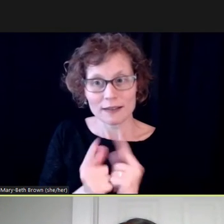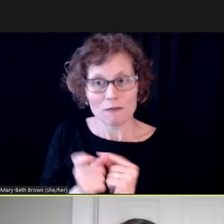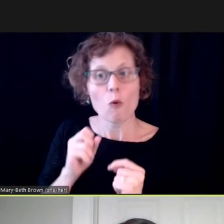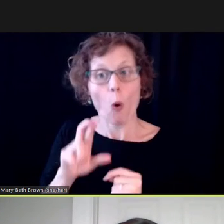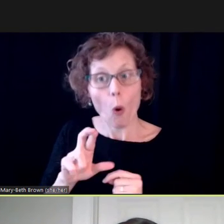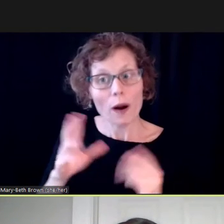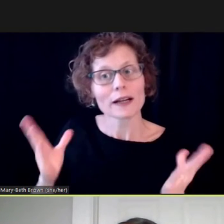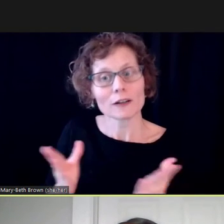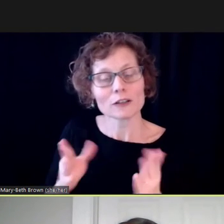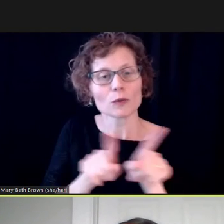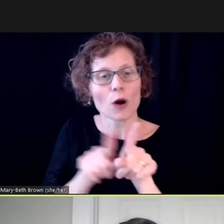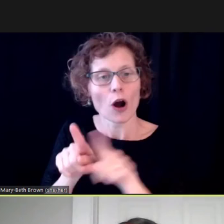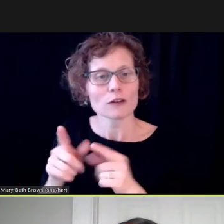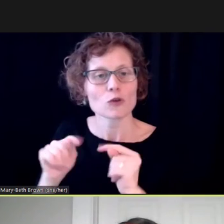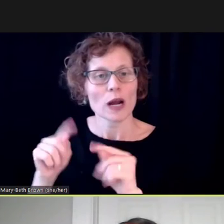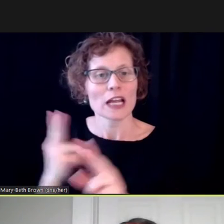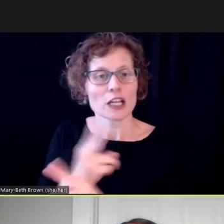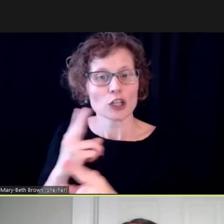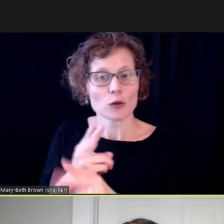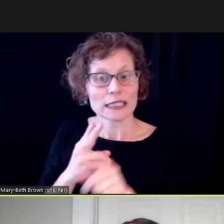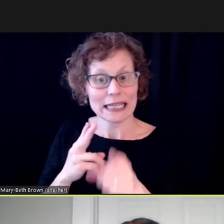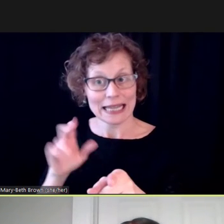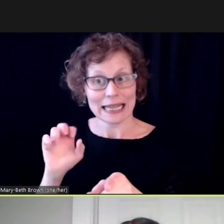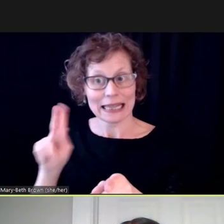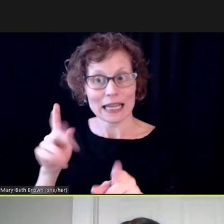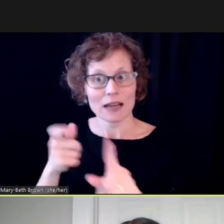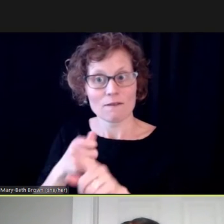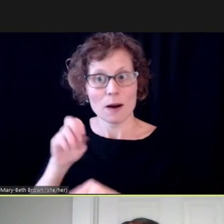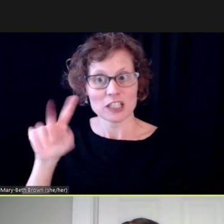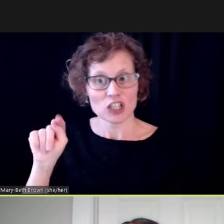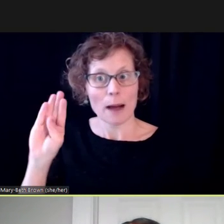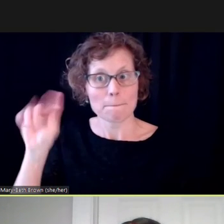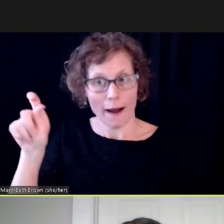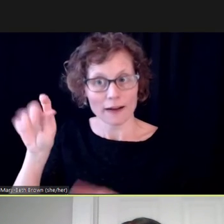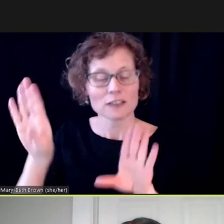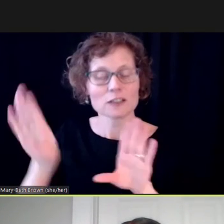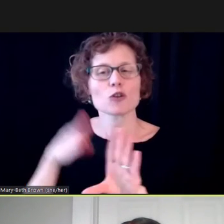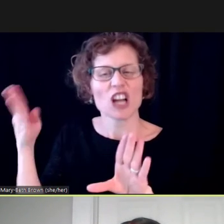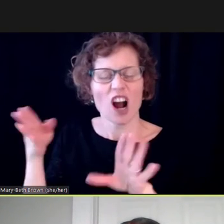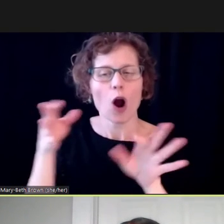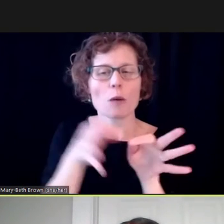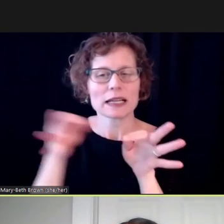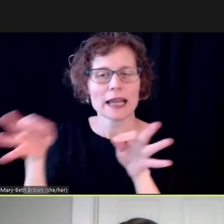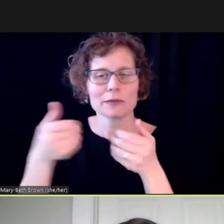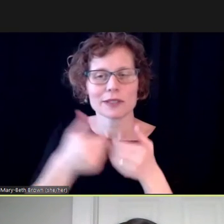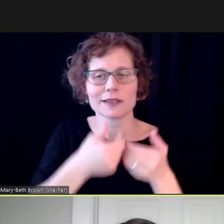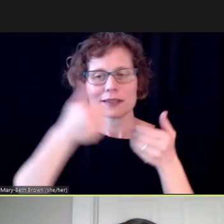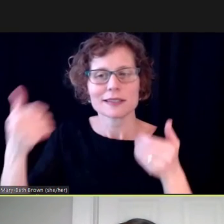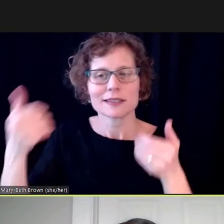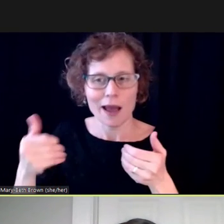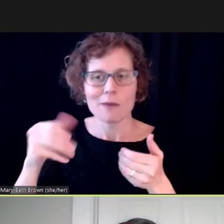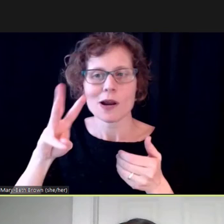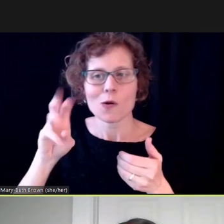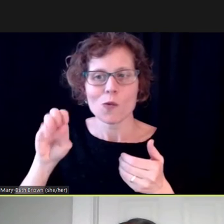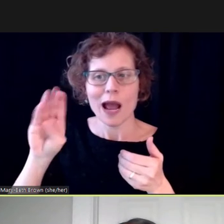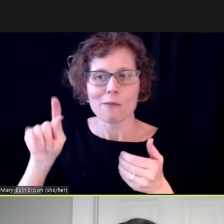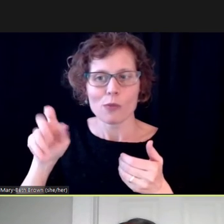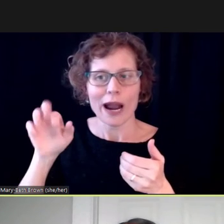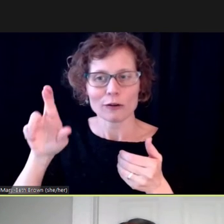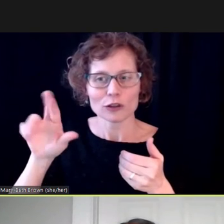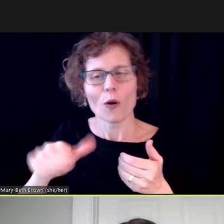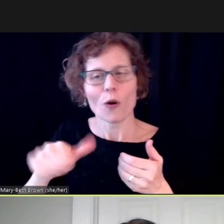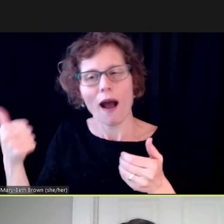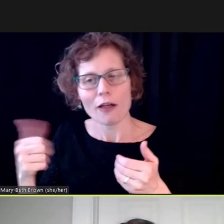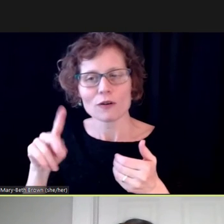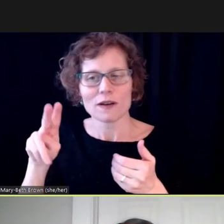you to also try using this link where you can open the captions in a separate web browser or even on a separate device if you'd